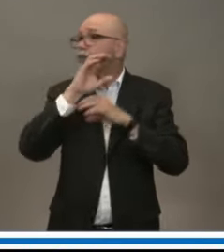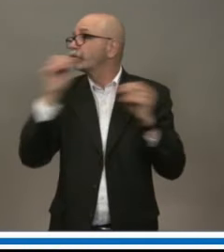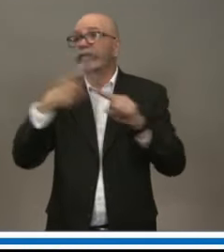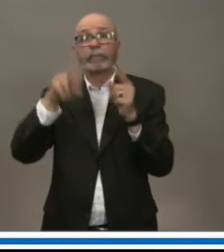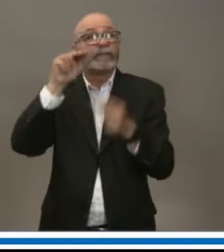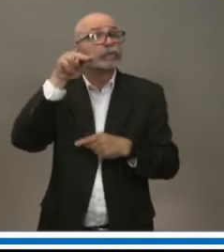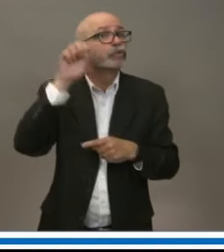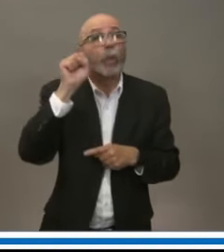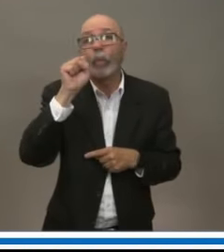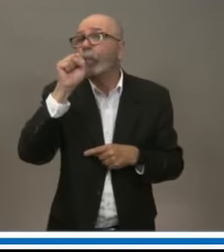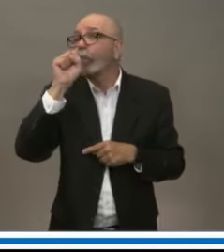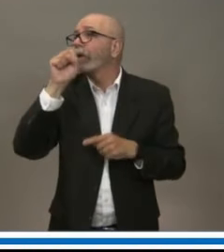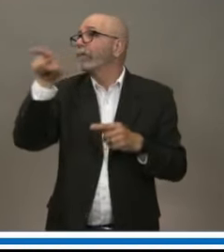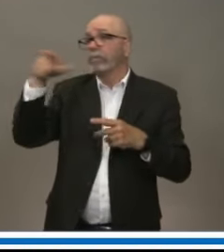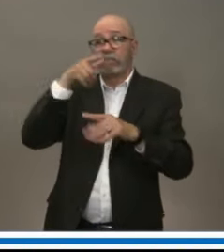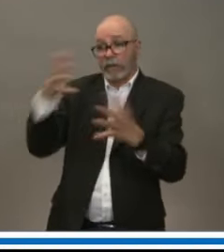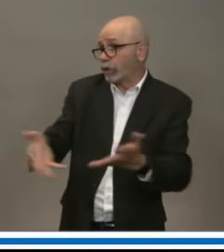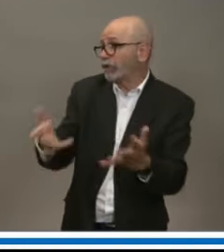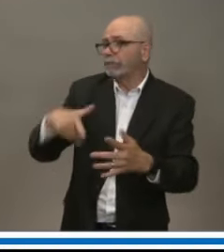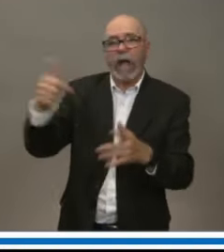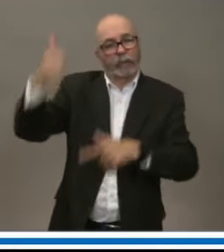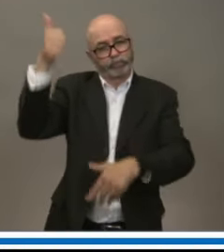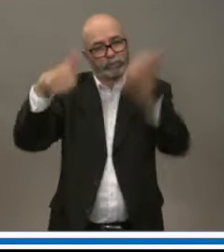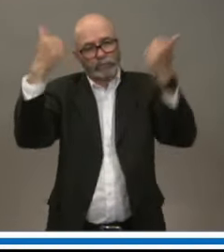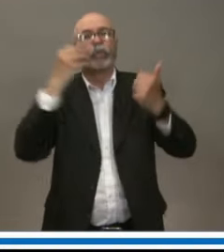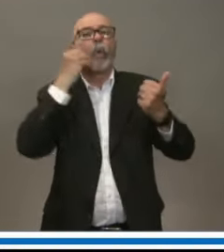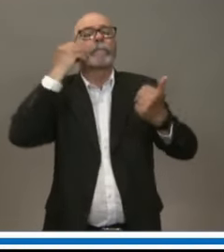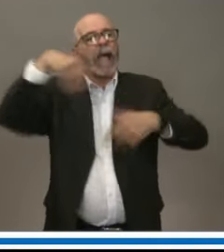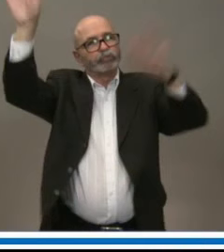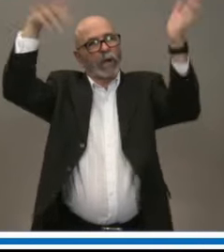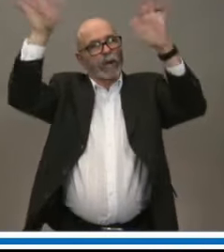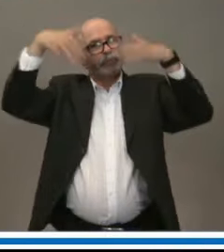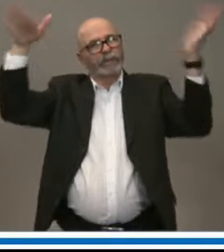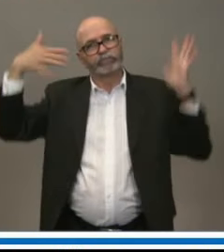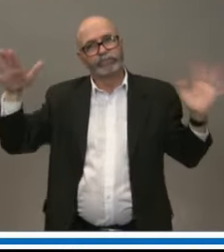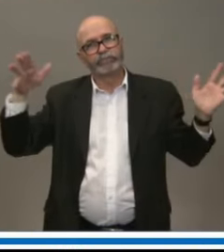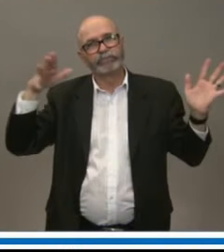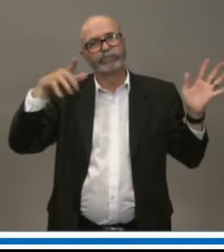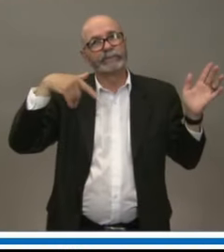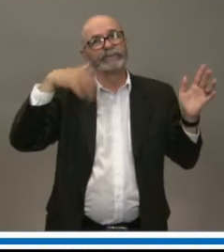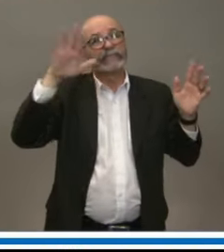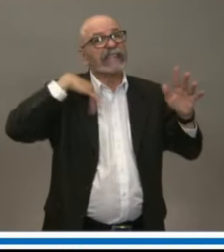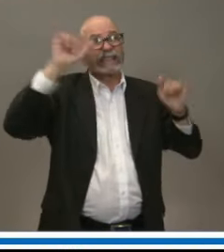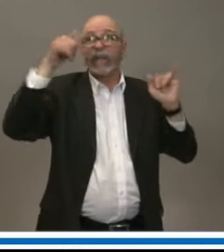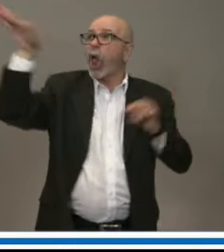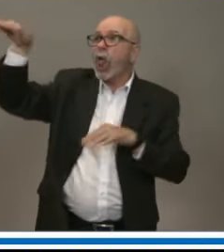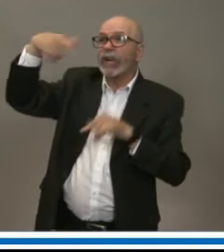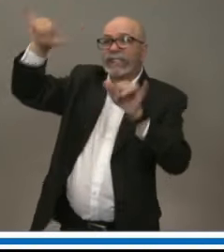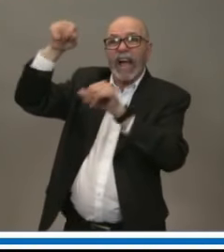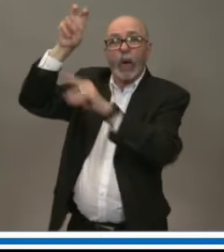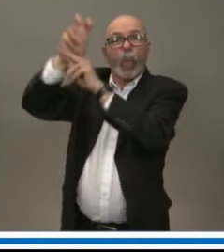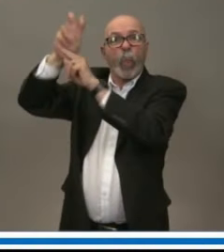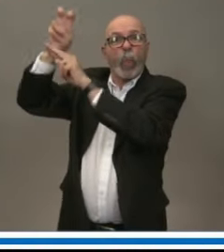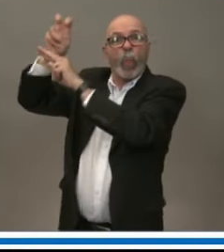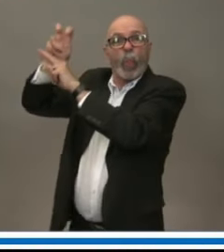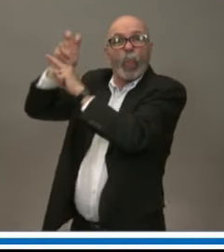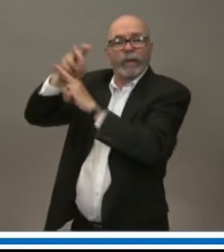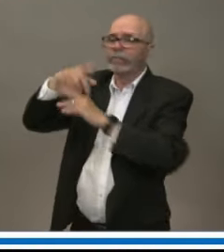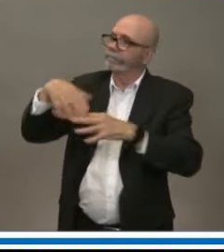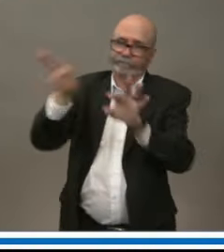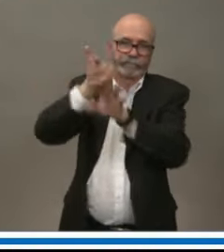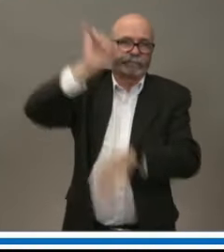Those Nova Scotians that are here, we encourage them to self-isolate in the community that they're from. We'll continue to